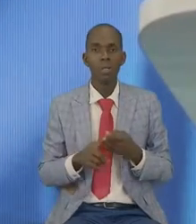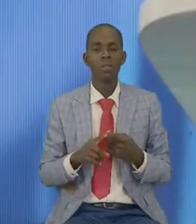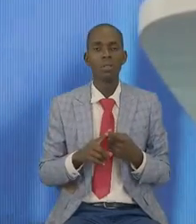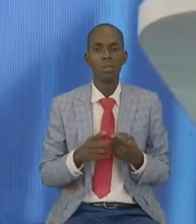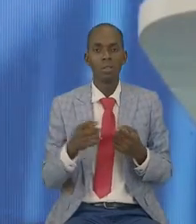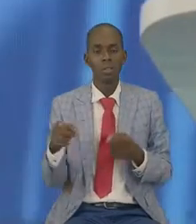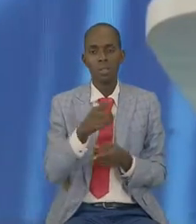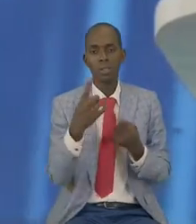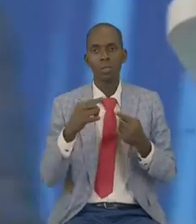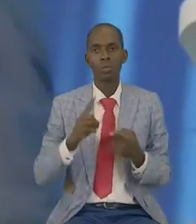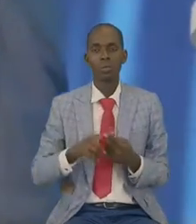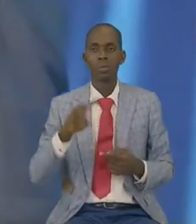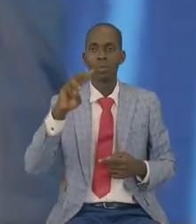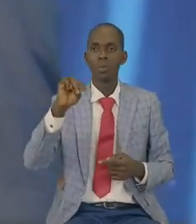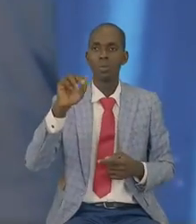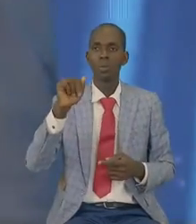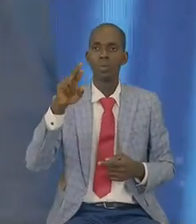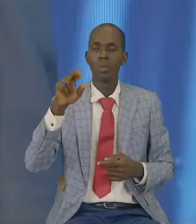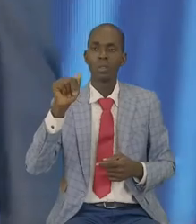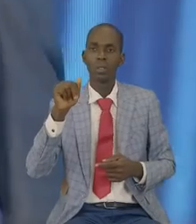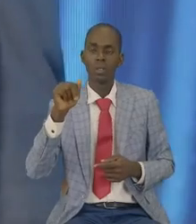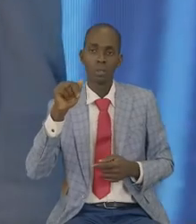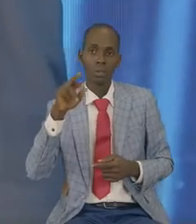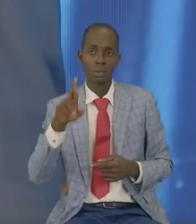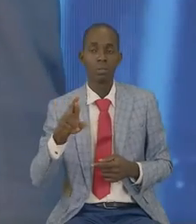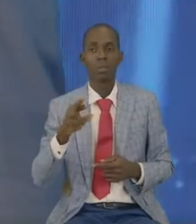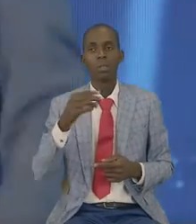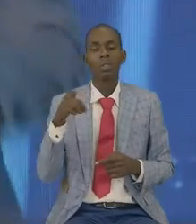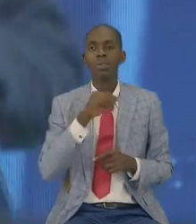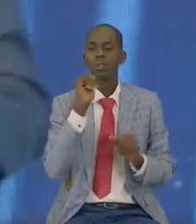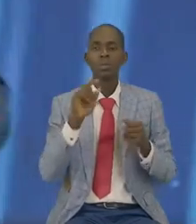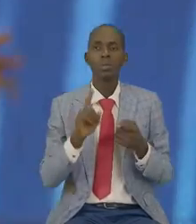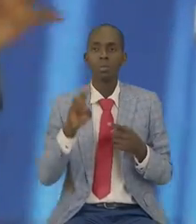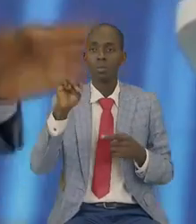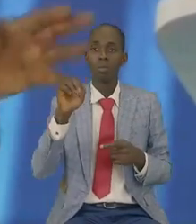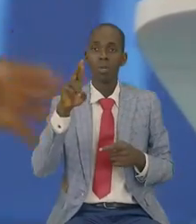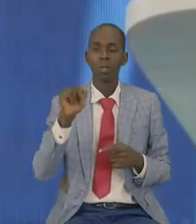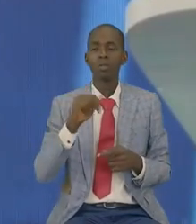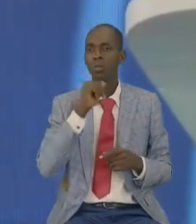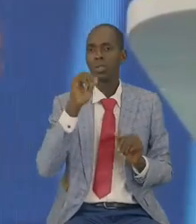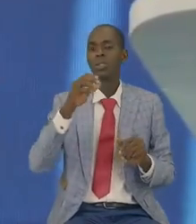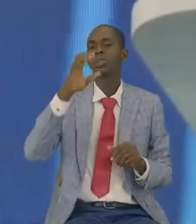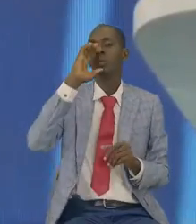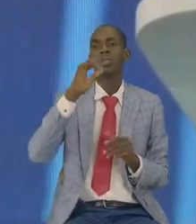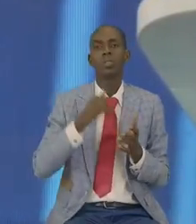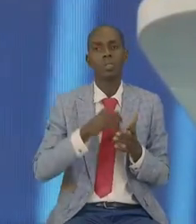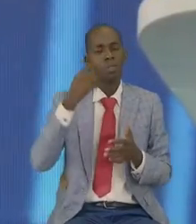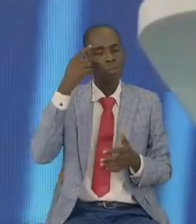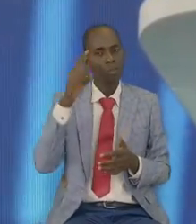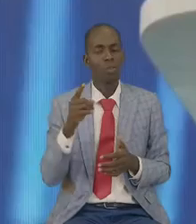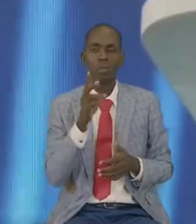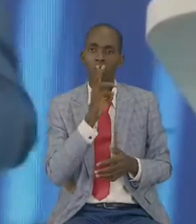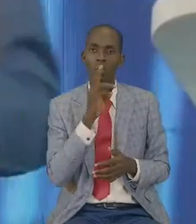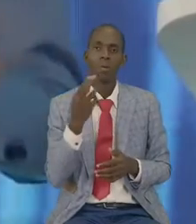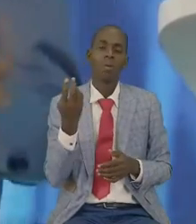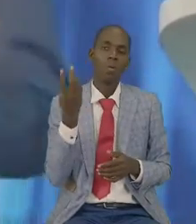Marah, they could not drink of the waters of Marah, for they were bitter. For